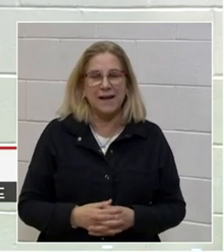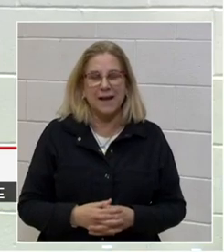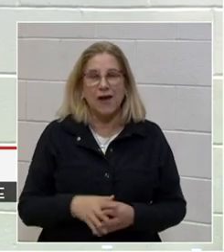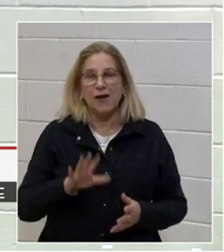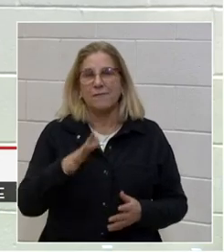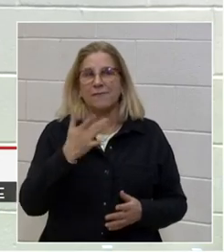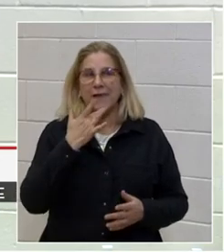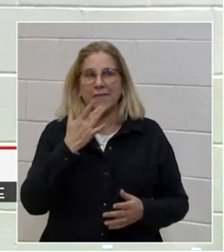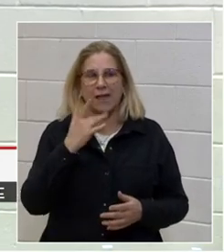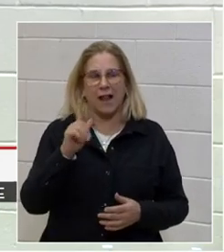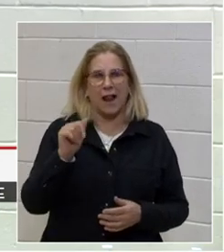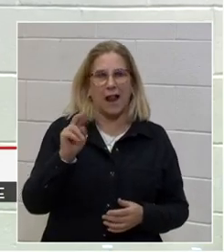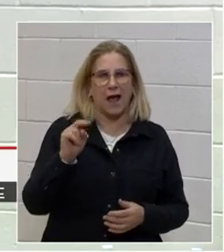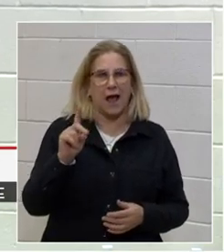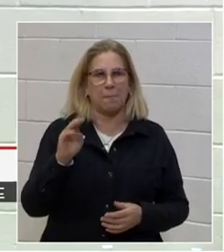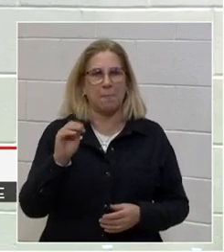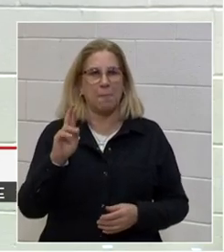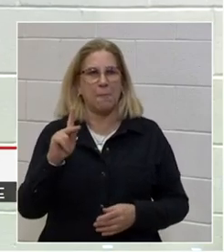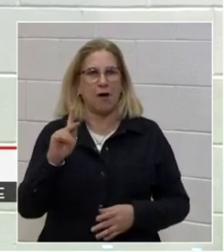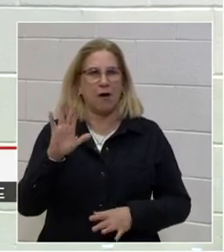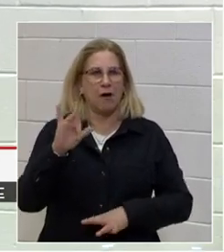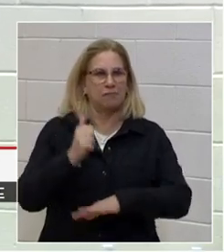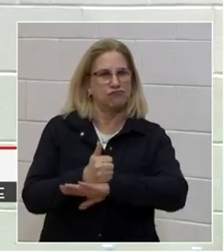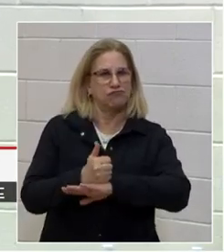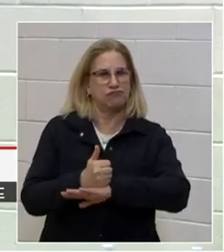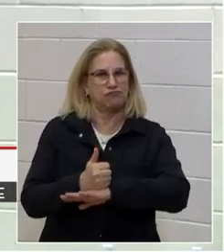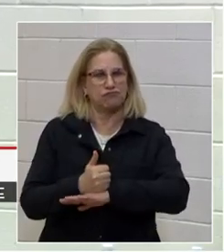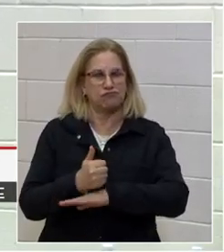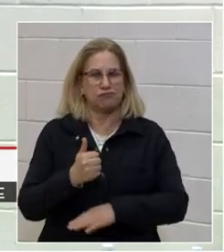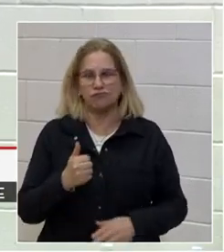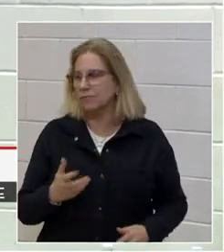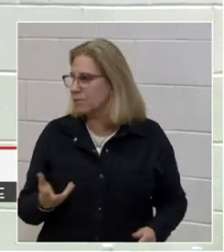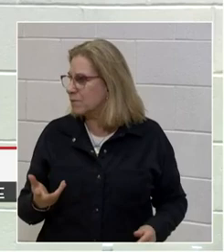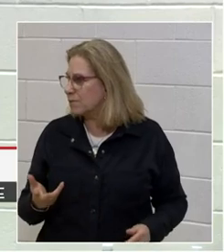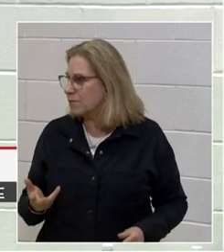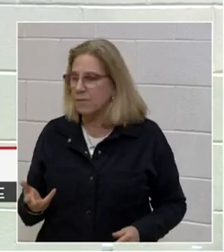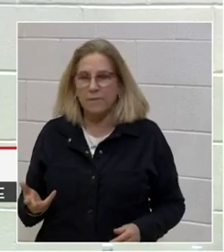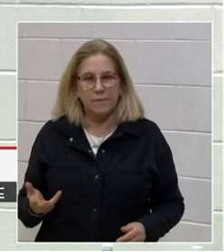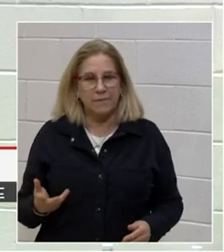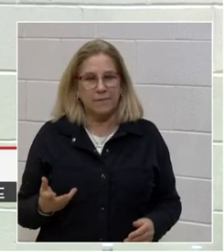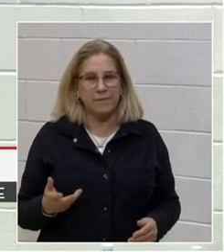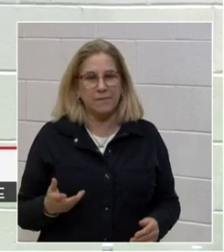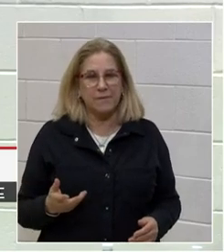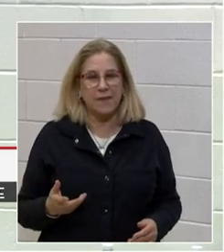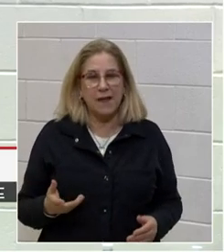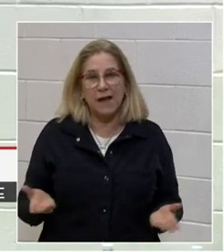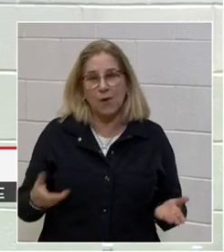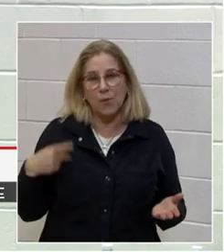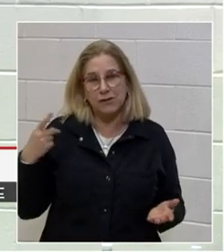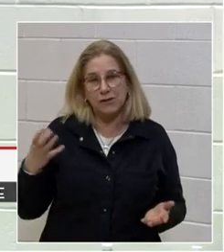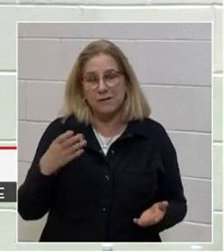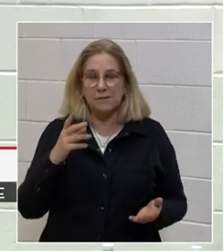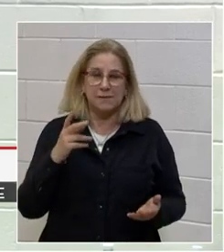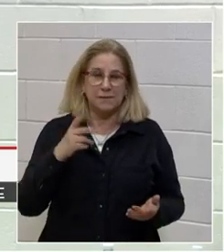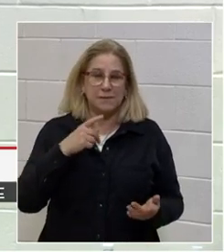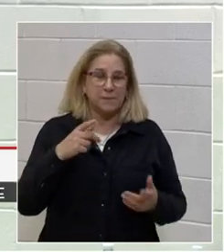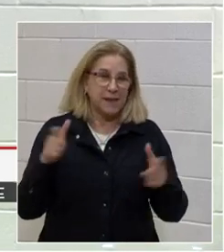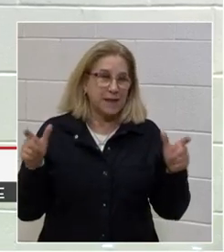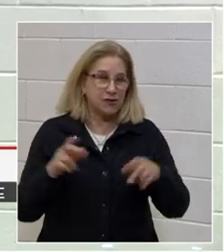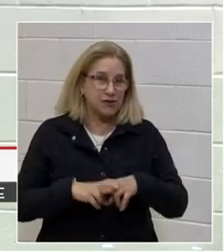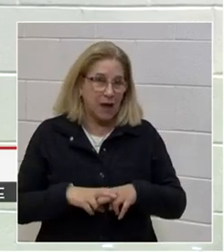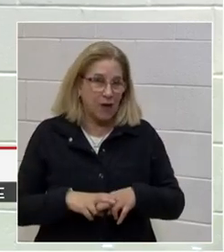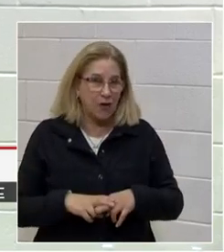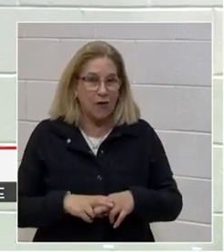Yes. So what is your favorite landmark in Washington, D.C.? Some people say the Big Chair, the Frederick Douglass Memorial